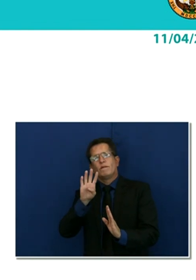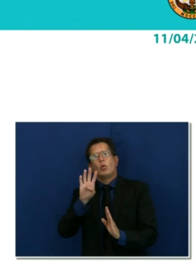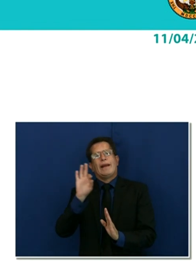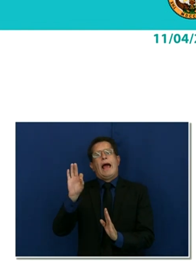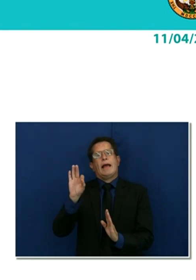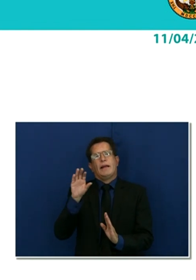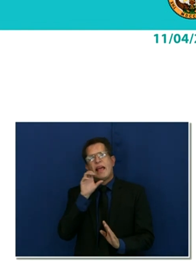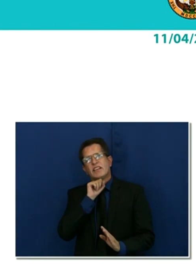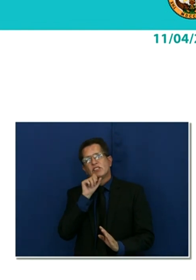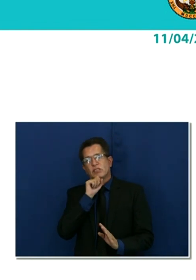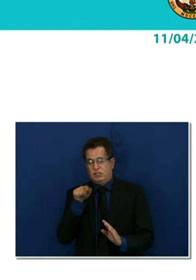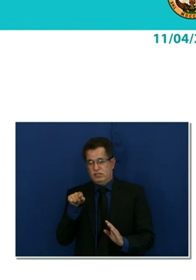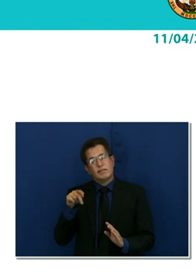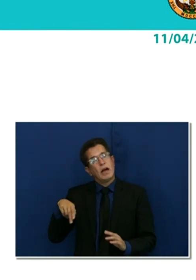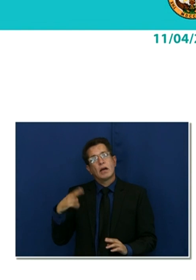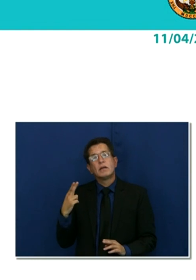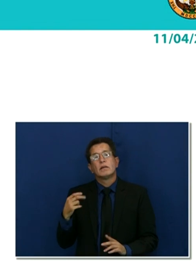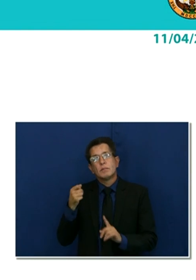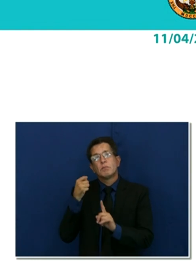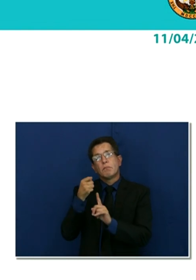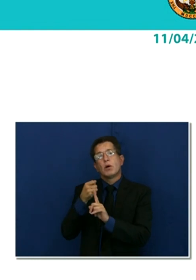age.